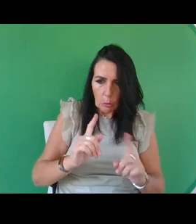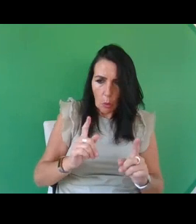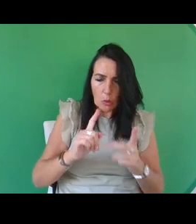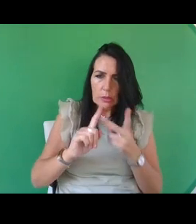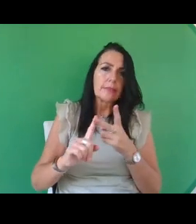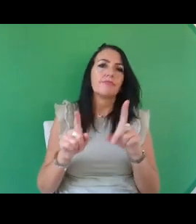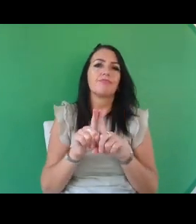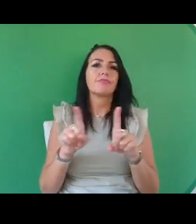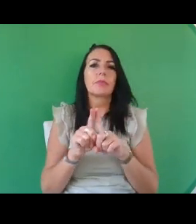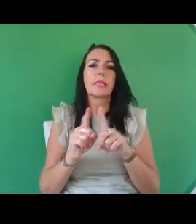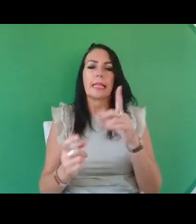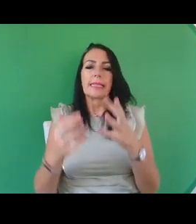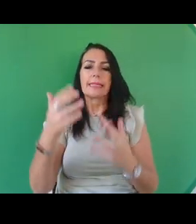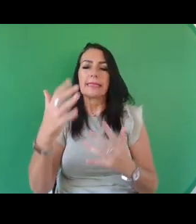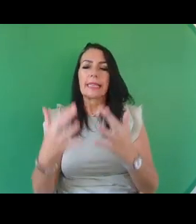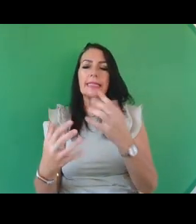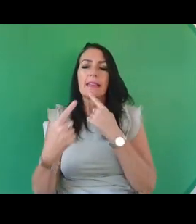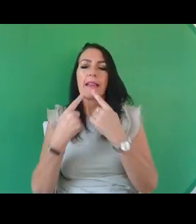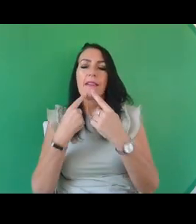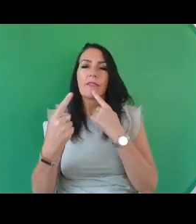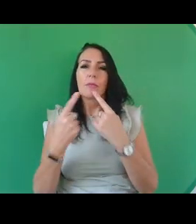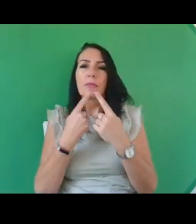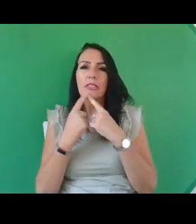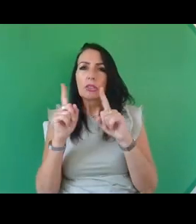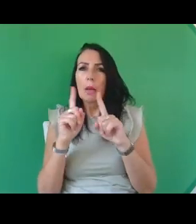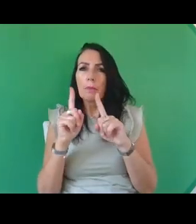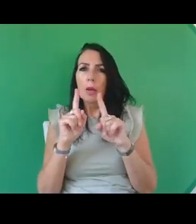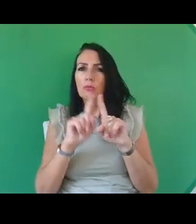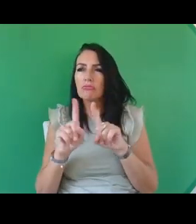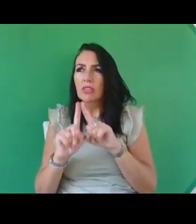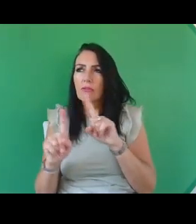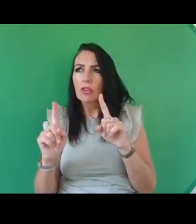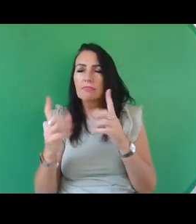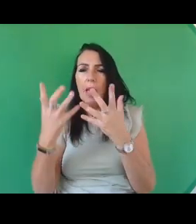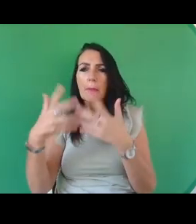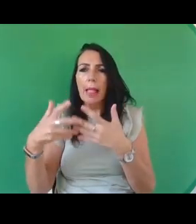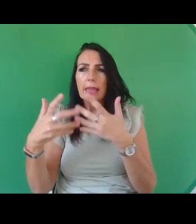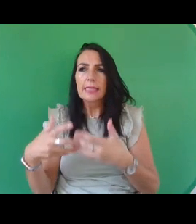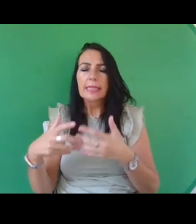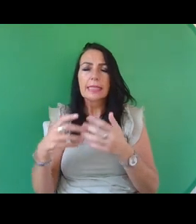cover statistics and information about certain energy savings appliances.